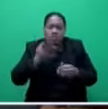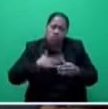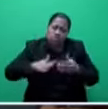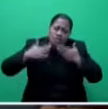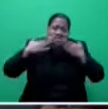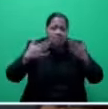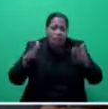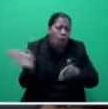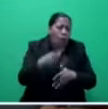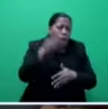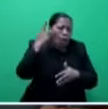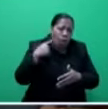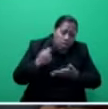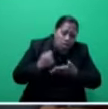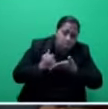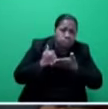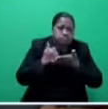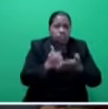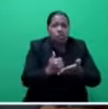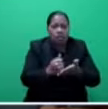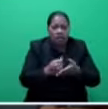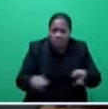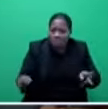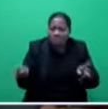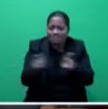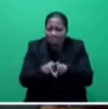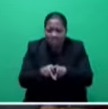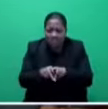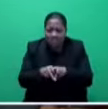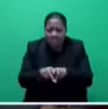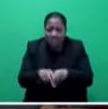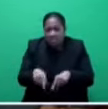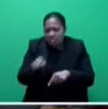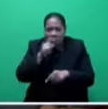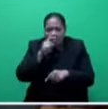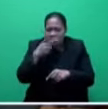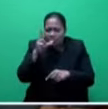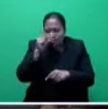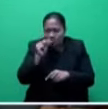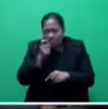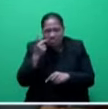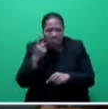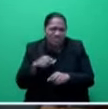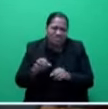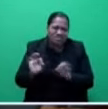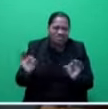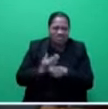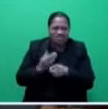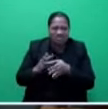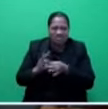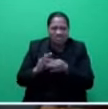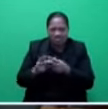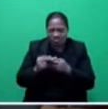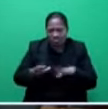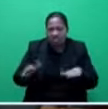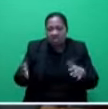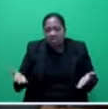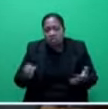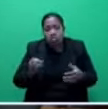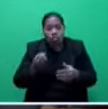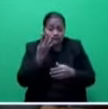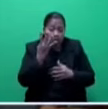for their immense support and partnership. It wouldn't have been possible without it. Radio broadcasts for 4 hours per day, 3